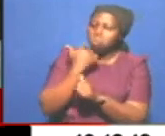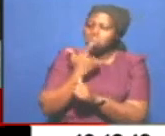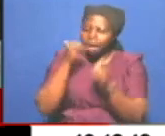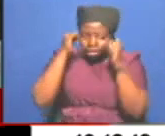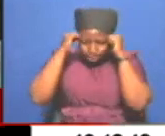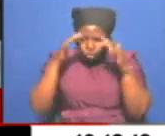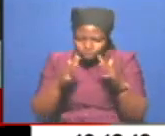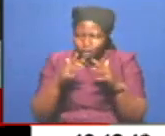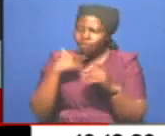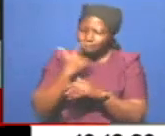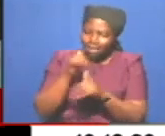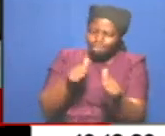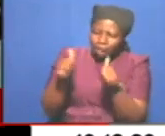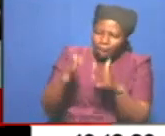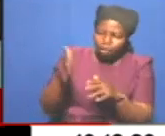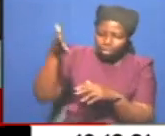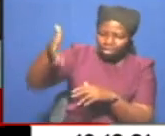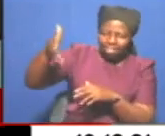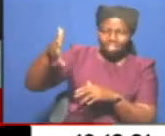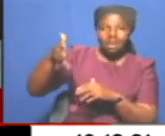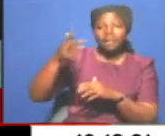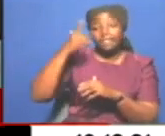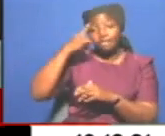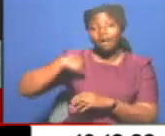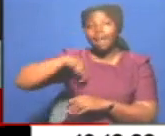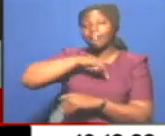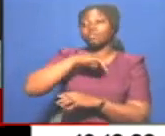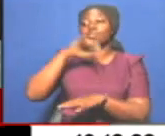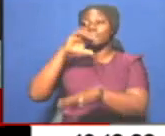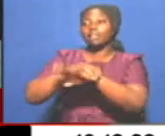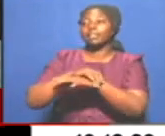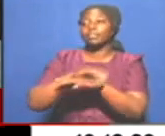schools, so that we can have a secure,